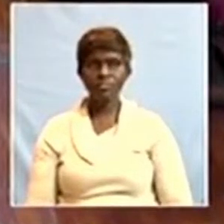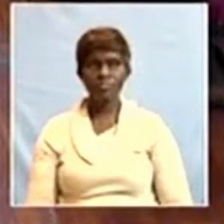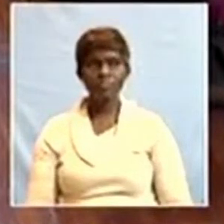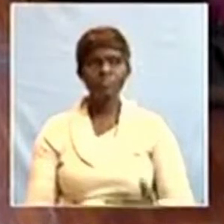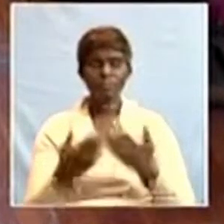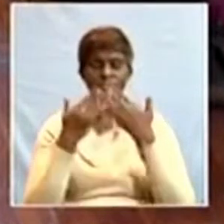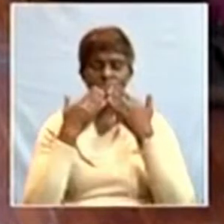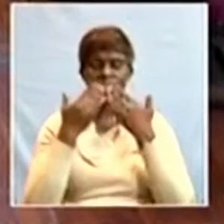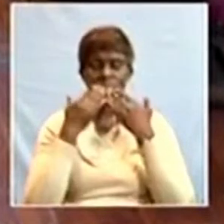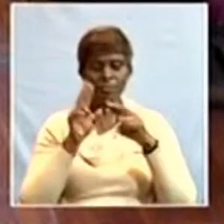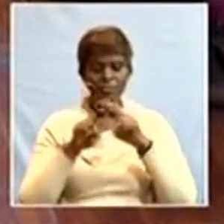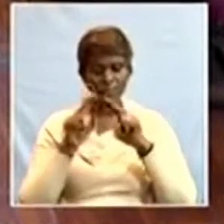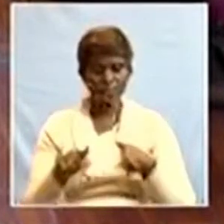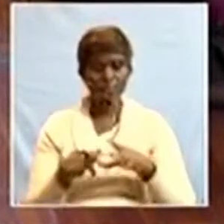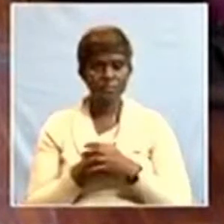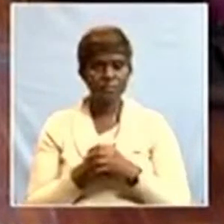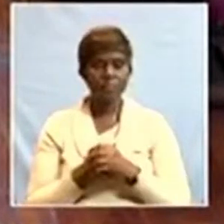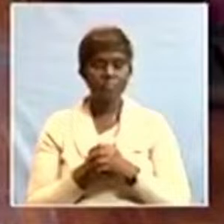Thank you, Chairperson.